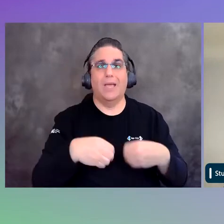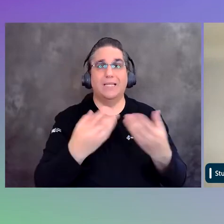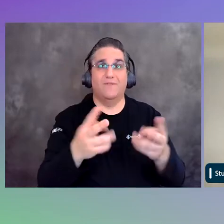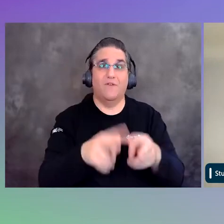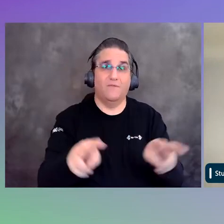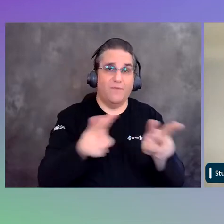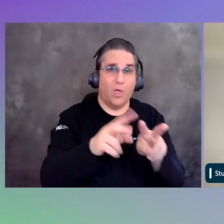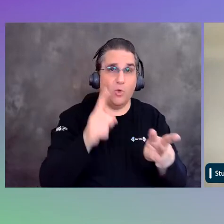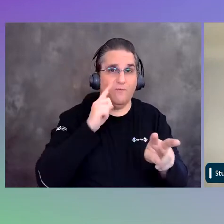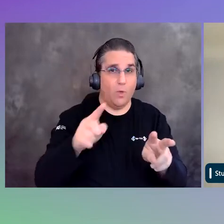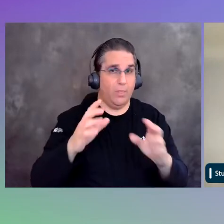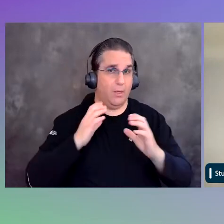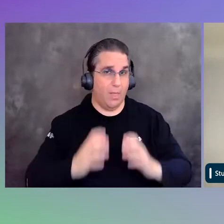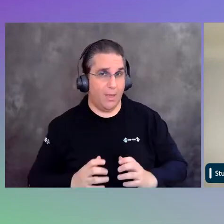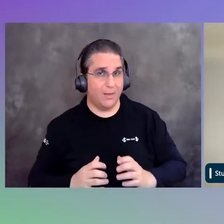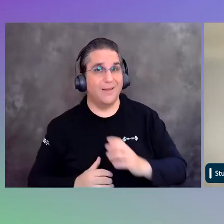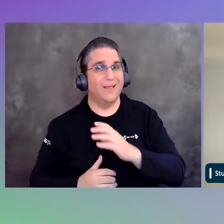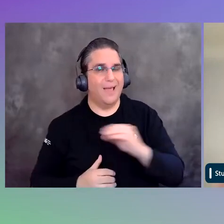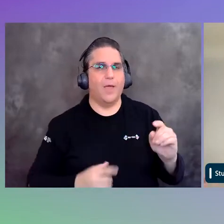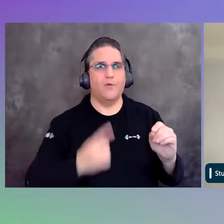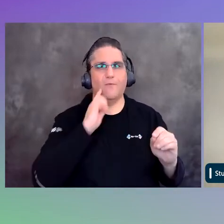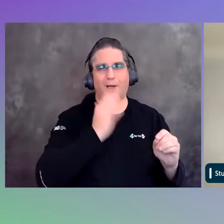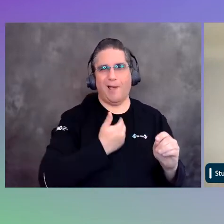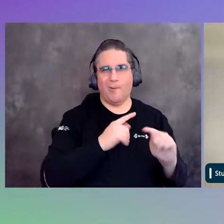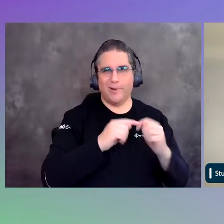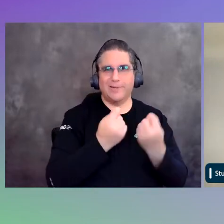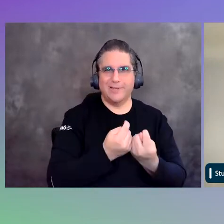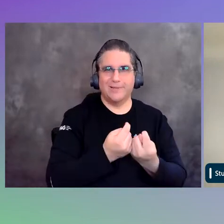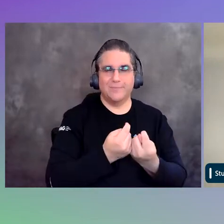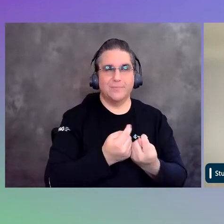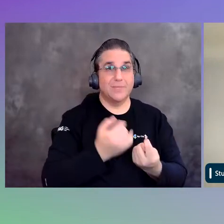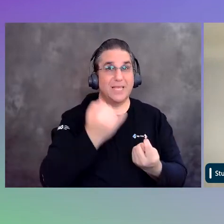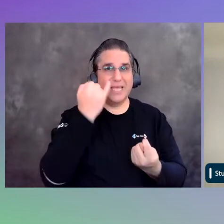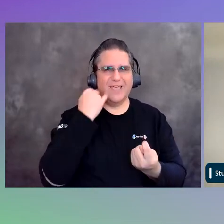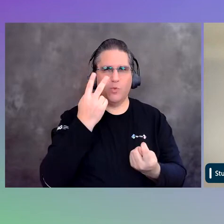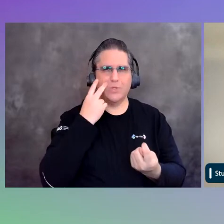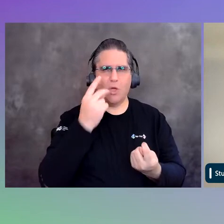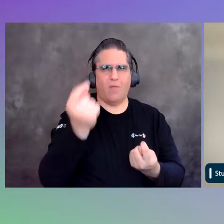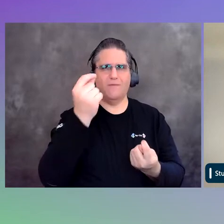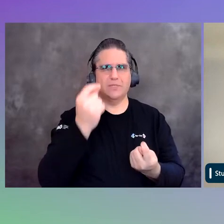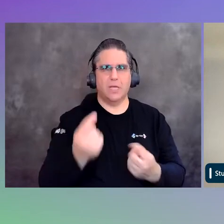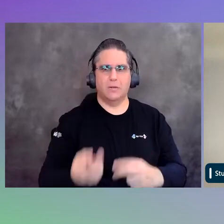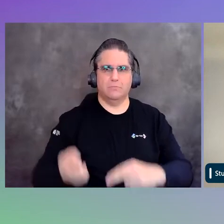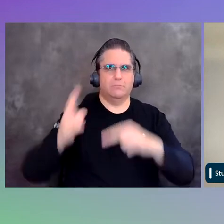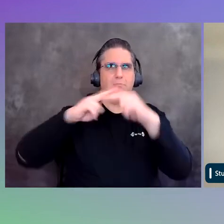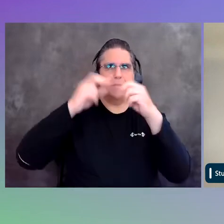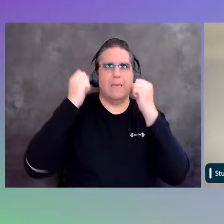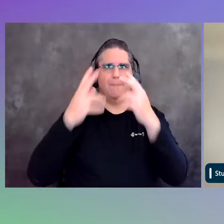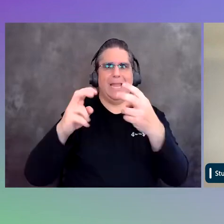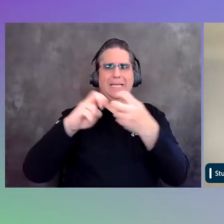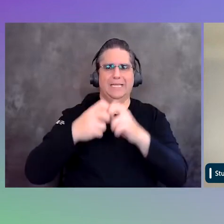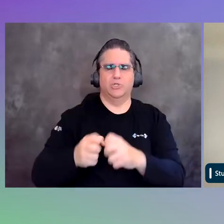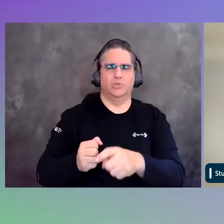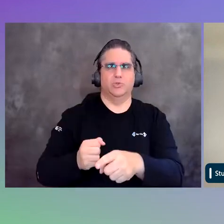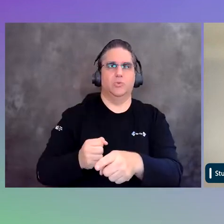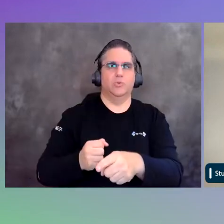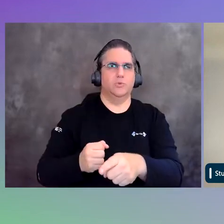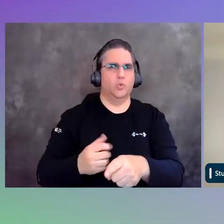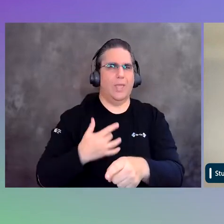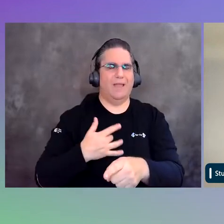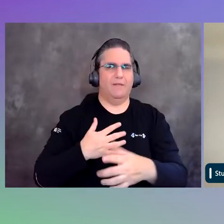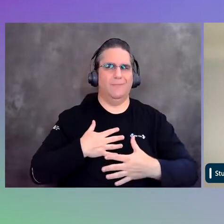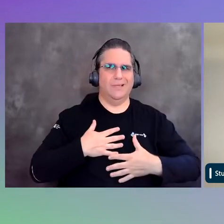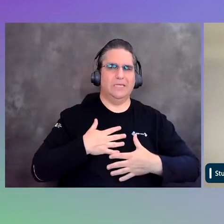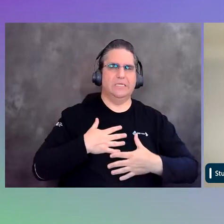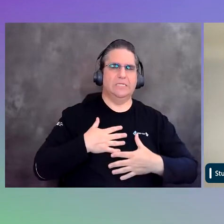for our teams. Suddenly when you see huge volumes of issues, that can be quite daunting, especially if you're new to accessibility. So we're